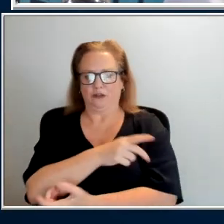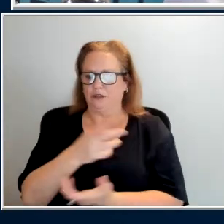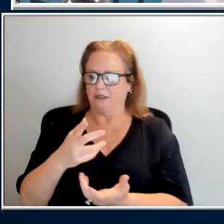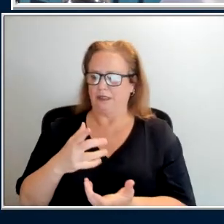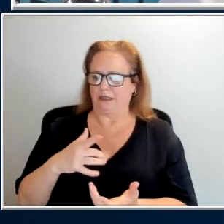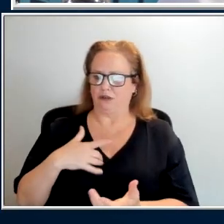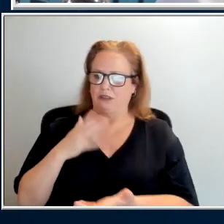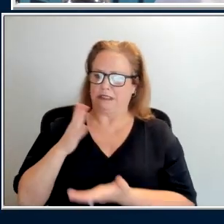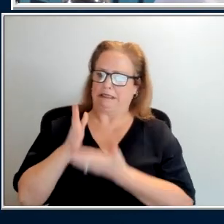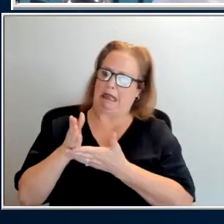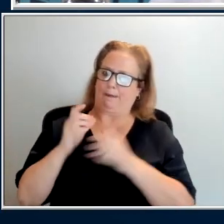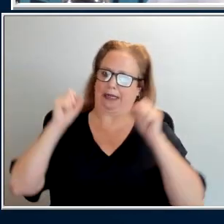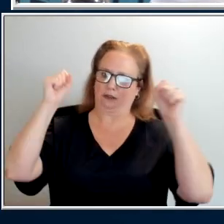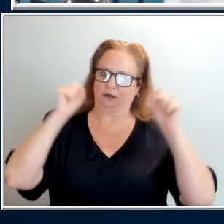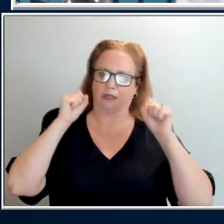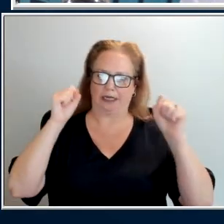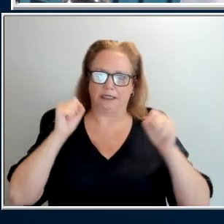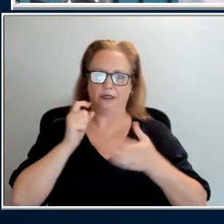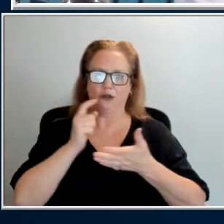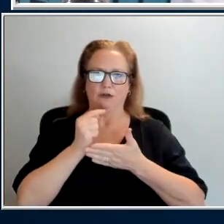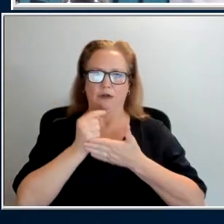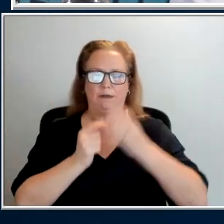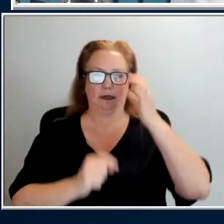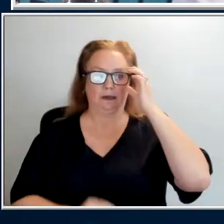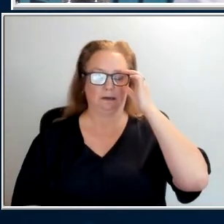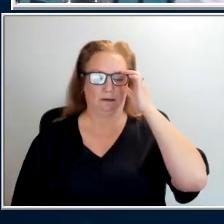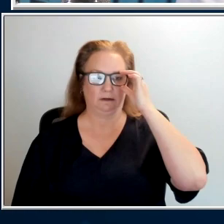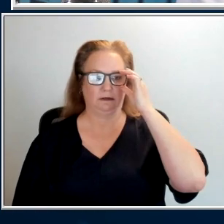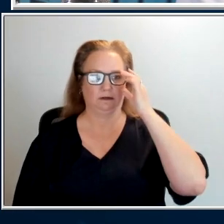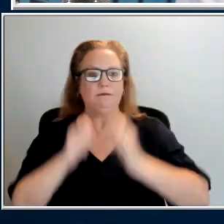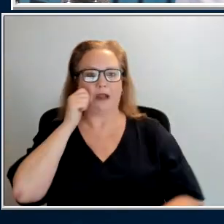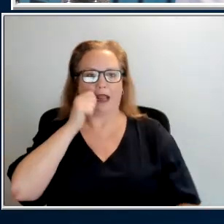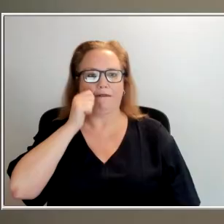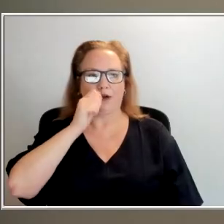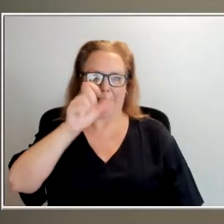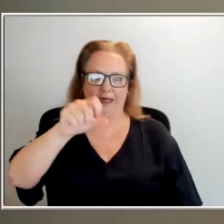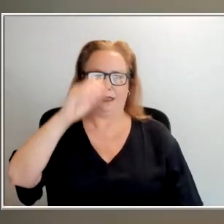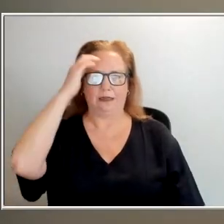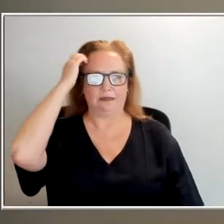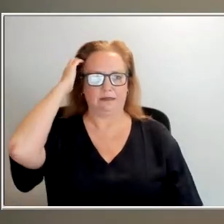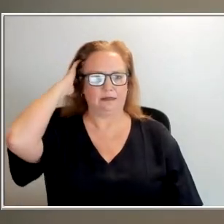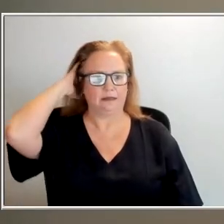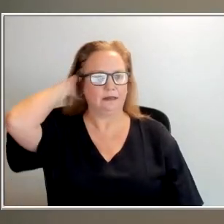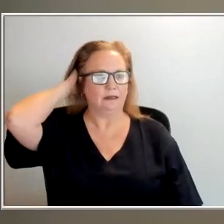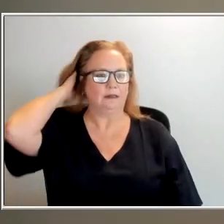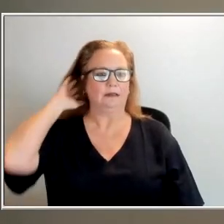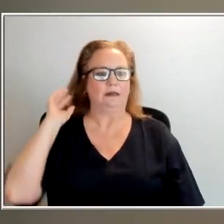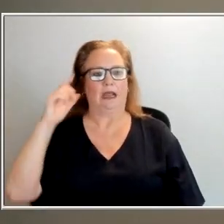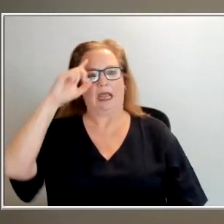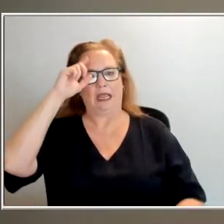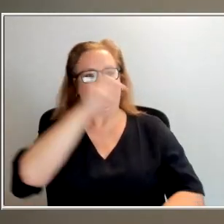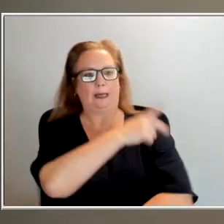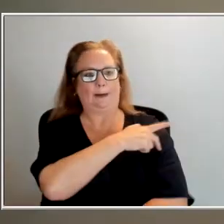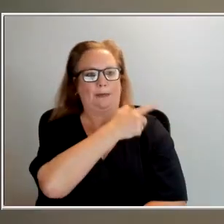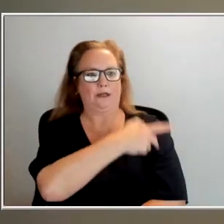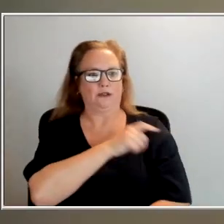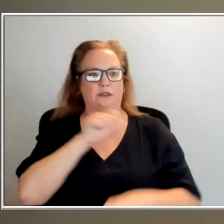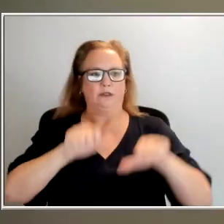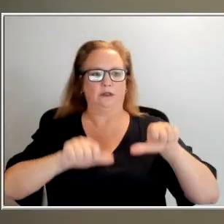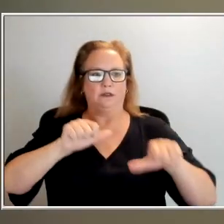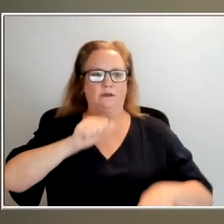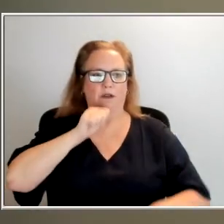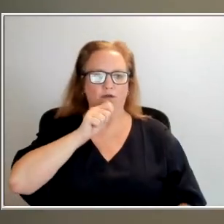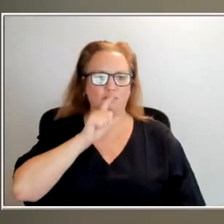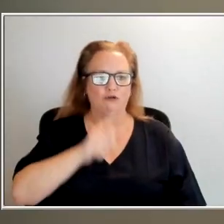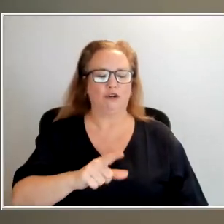stop exercise during treatment? Every day. Because I think, you know, patients aren't sure, their caregivers